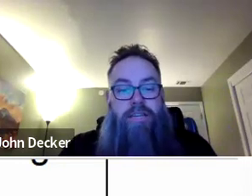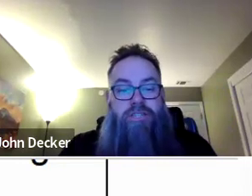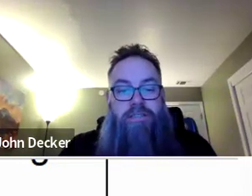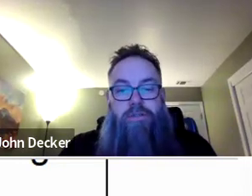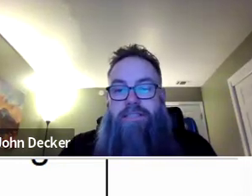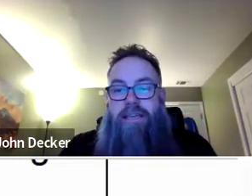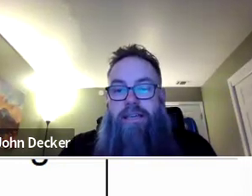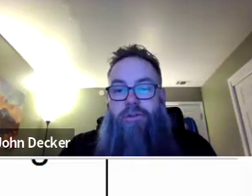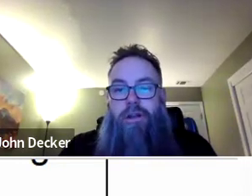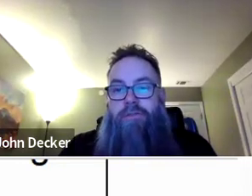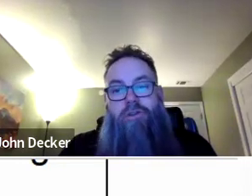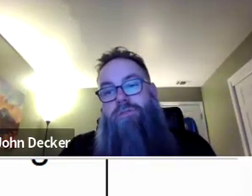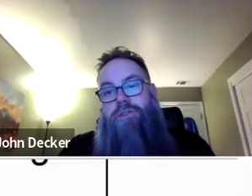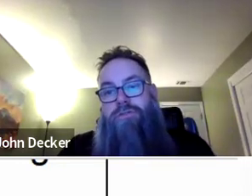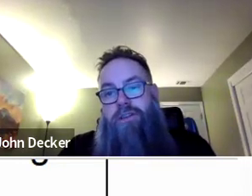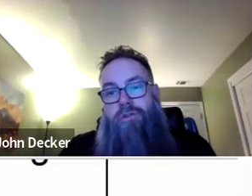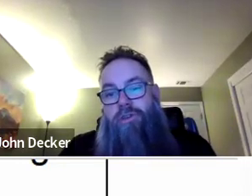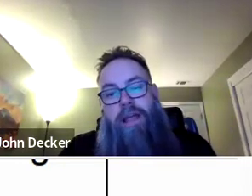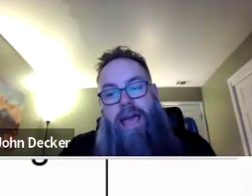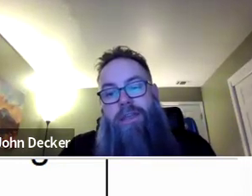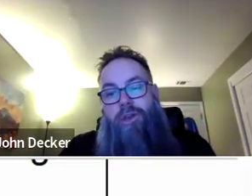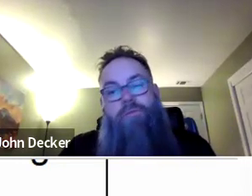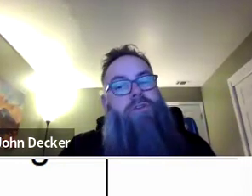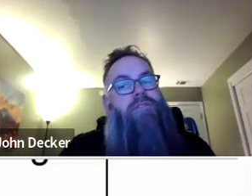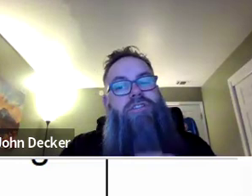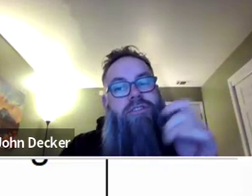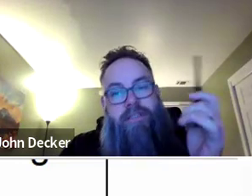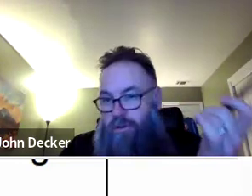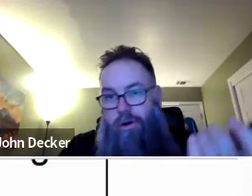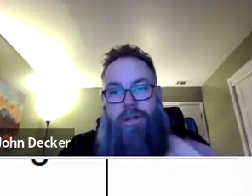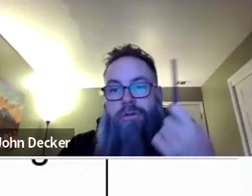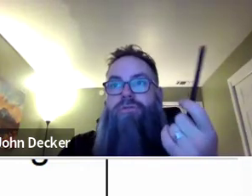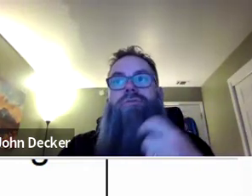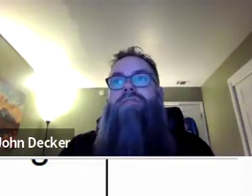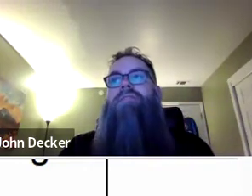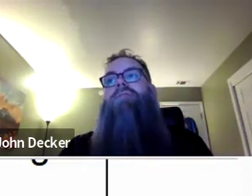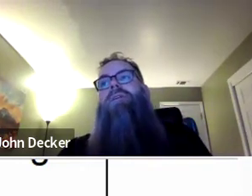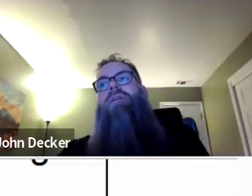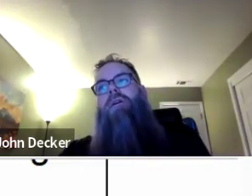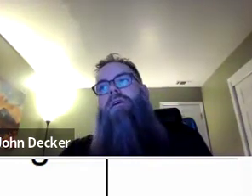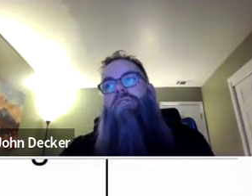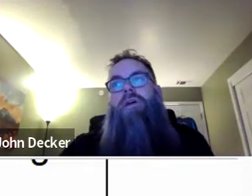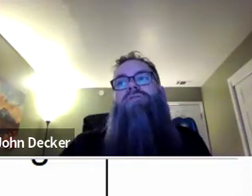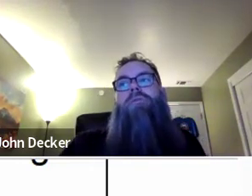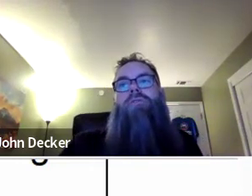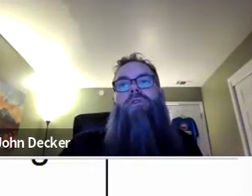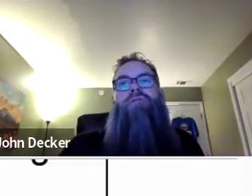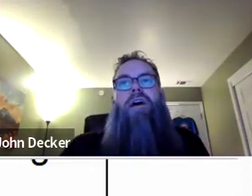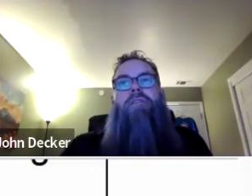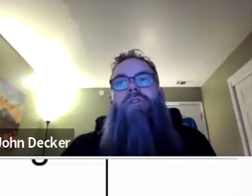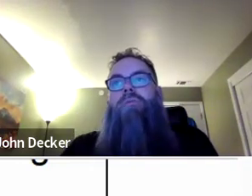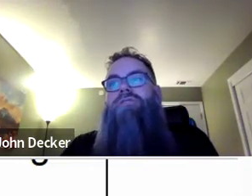additional vendorizations. So let's say like you're already vendored with the regional center and you want to add new vendorizations. It's all going to go through this system. The directory